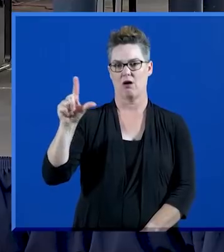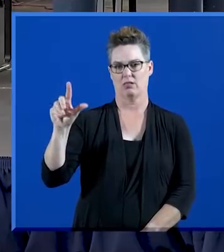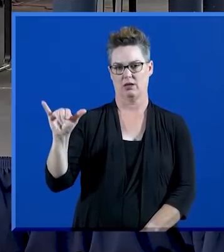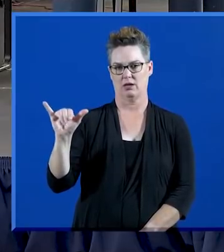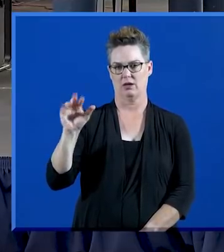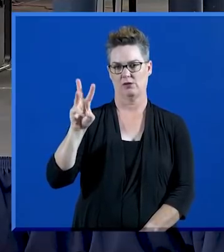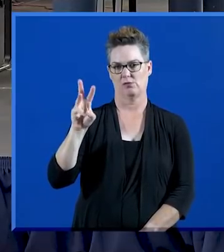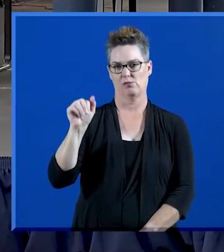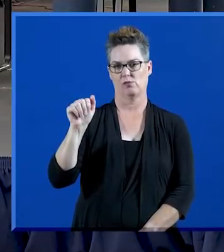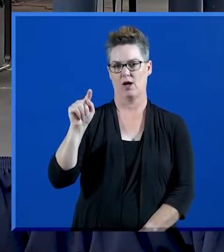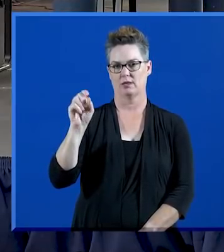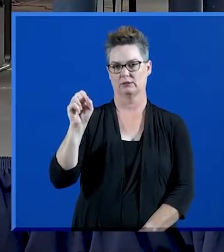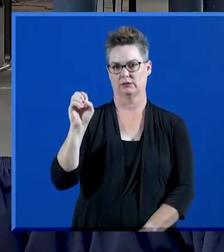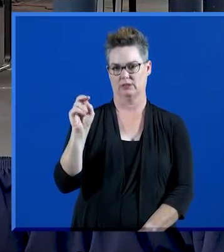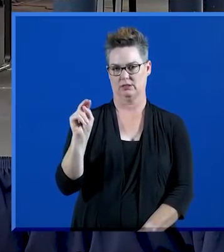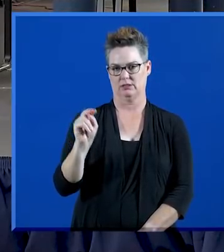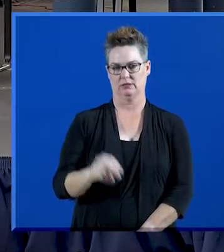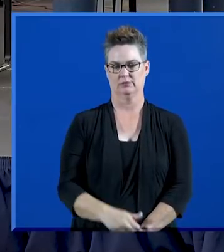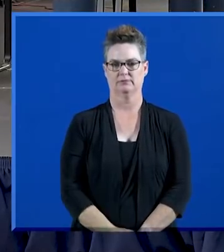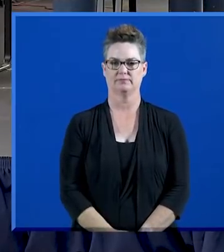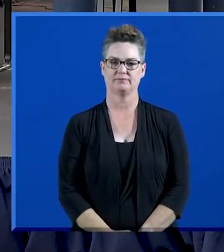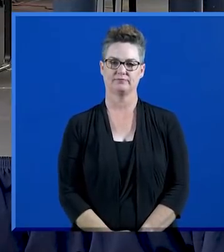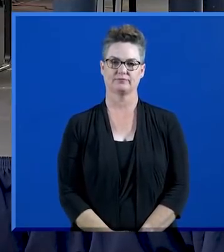Holly Watson.